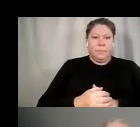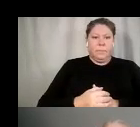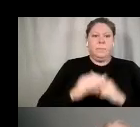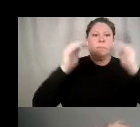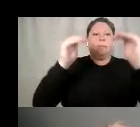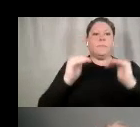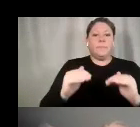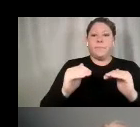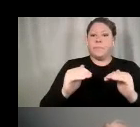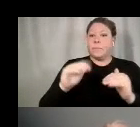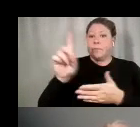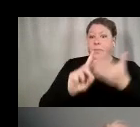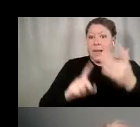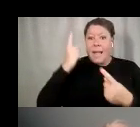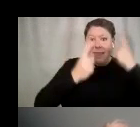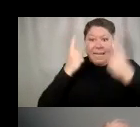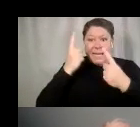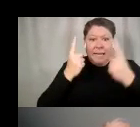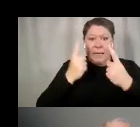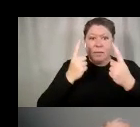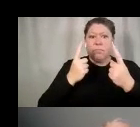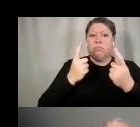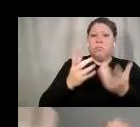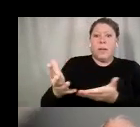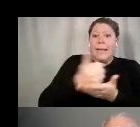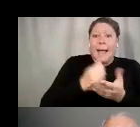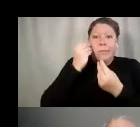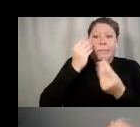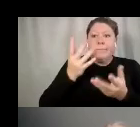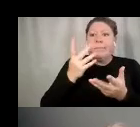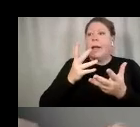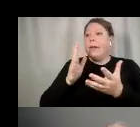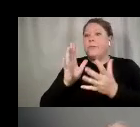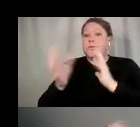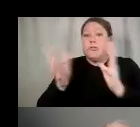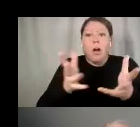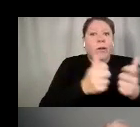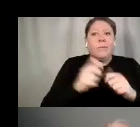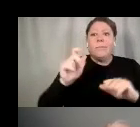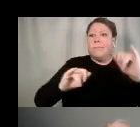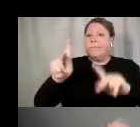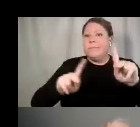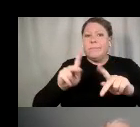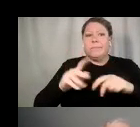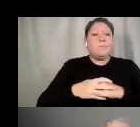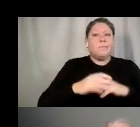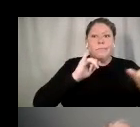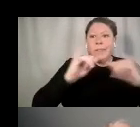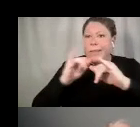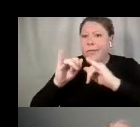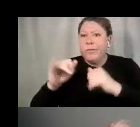design thinking, we're gathering information by talking to people, by doing interviews and asking them what the problem